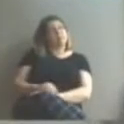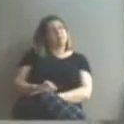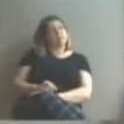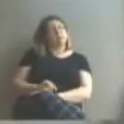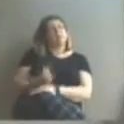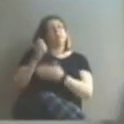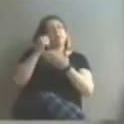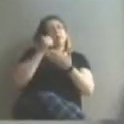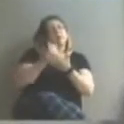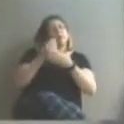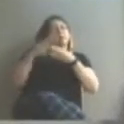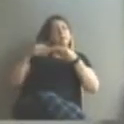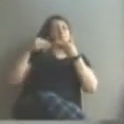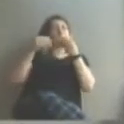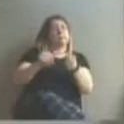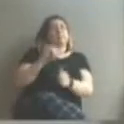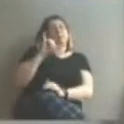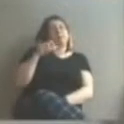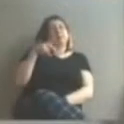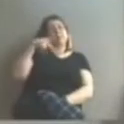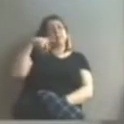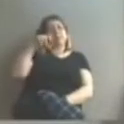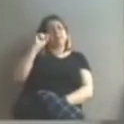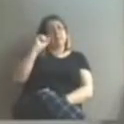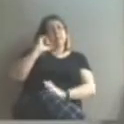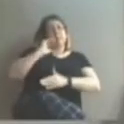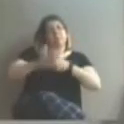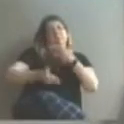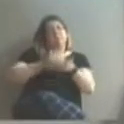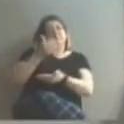as helping to streamline the JCPS bureaucracy?